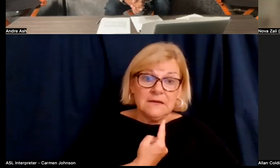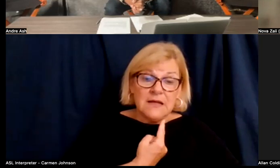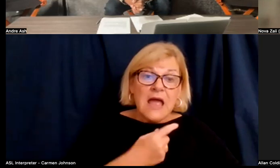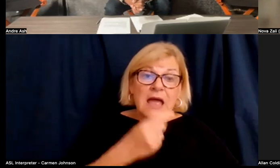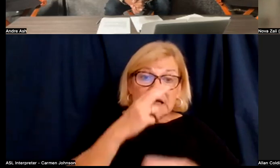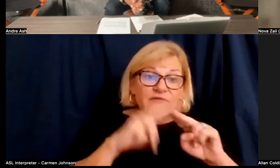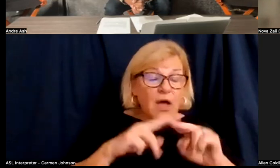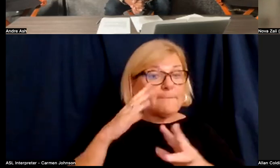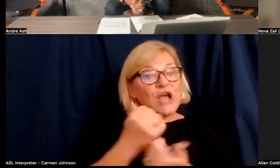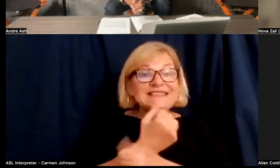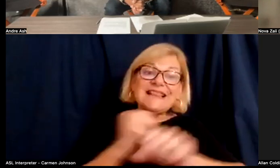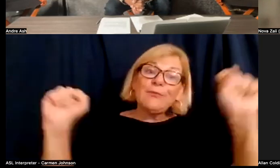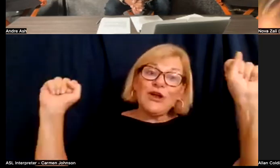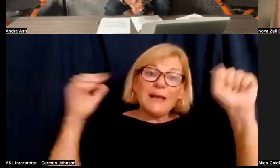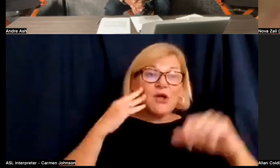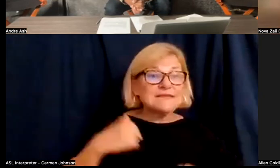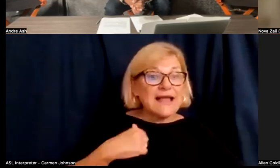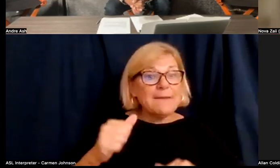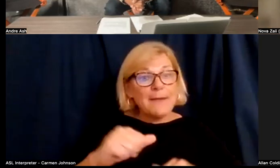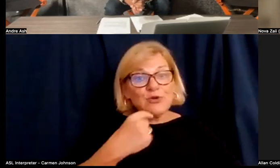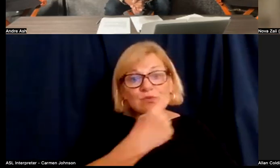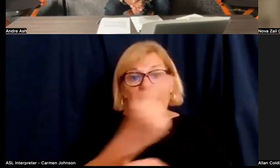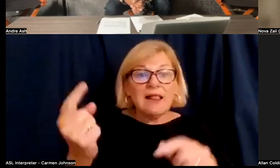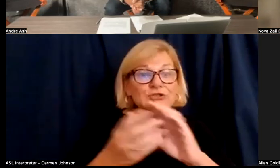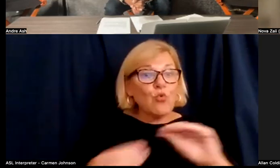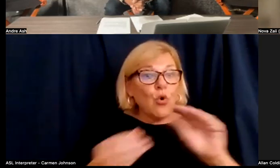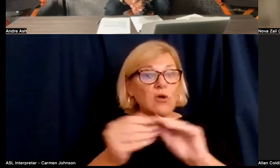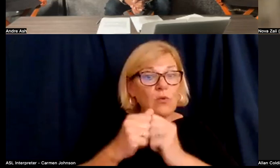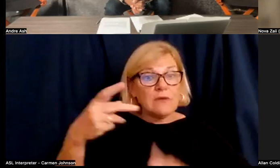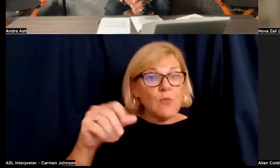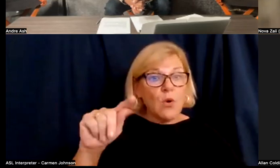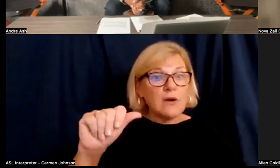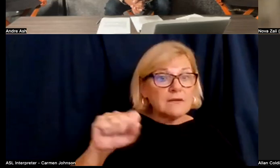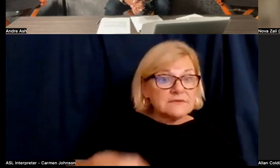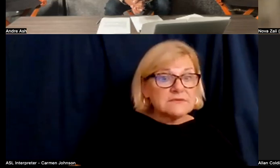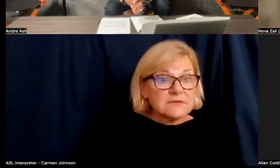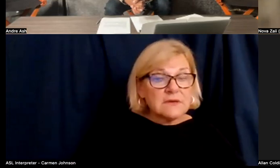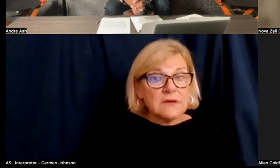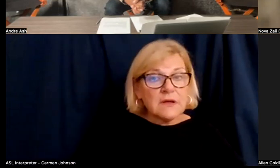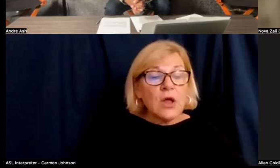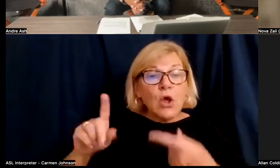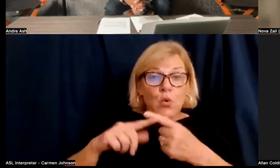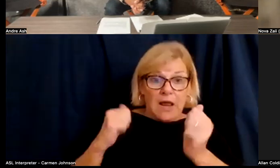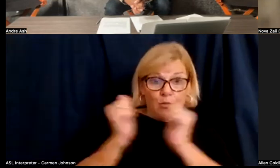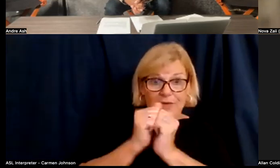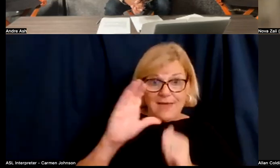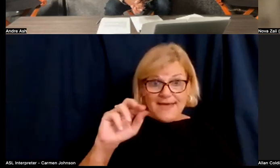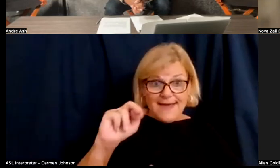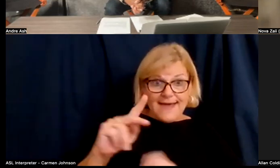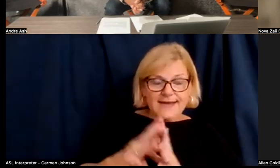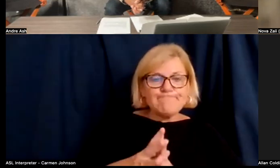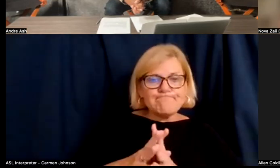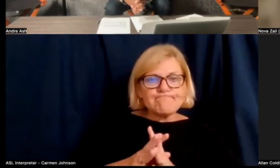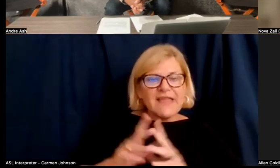because it's liberating in a different sense, because I am able to tell more of a story with the portals. And when I'm with the band, there